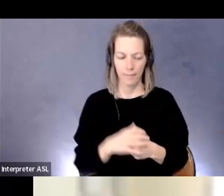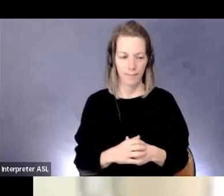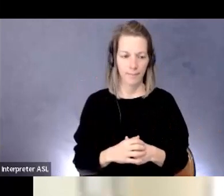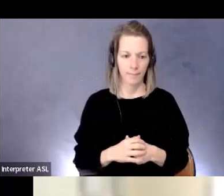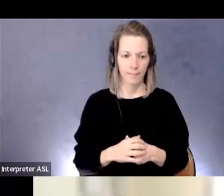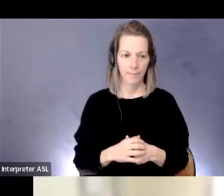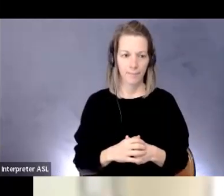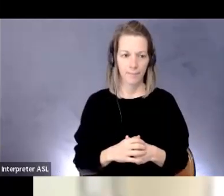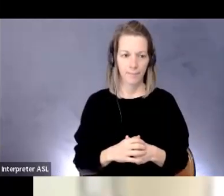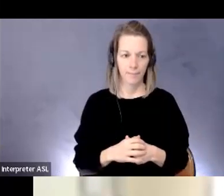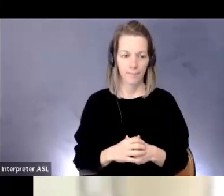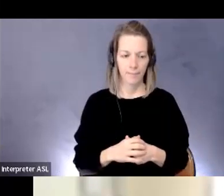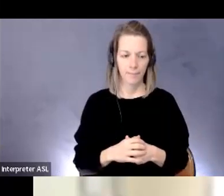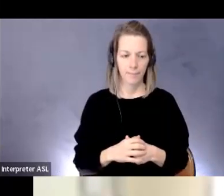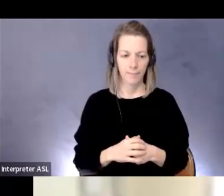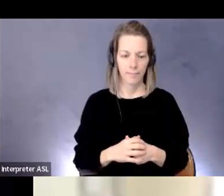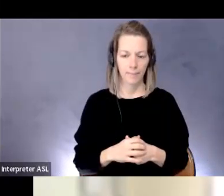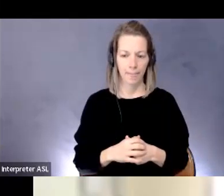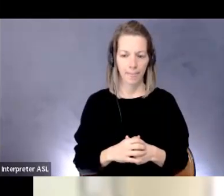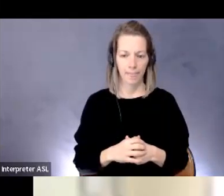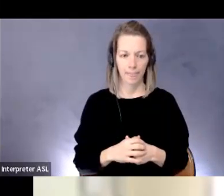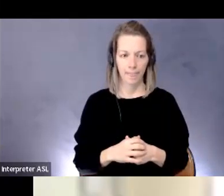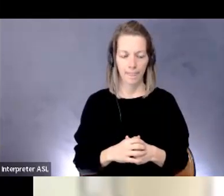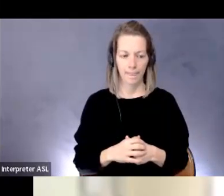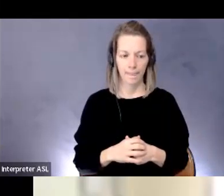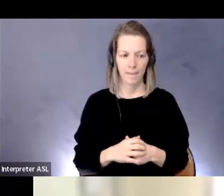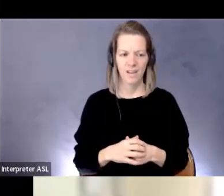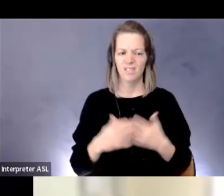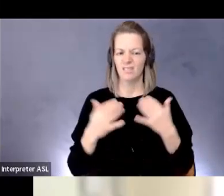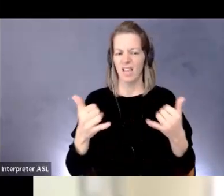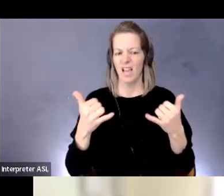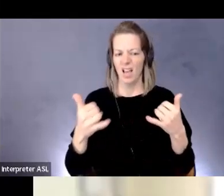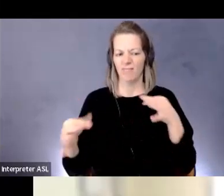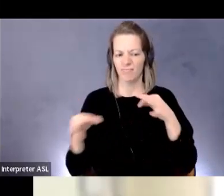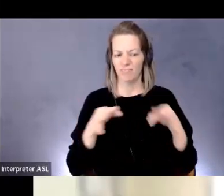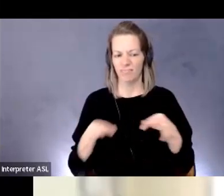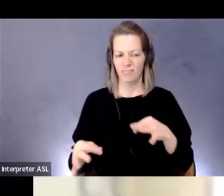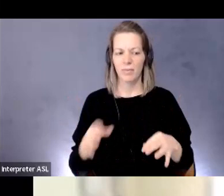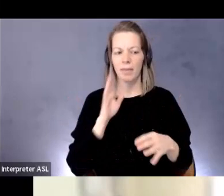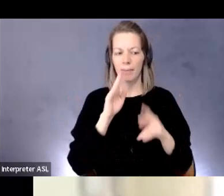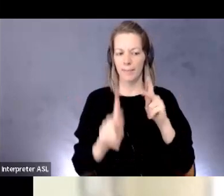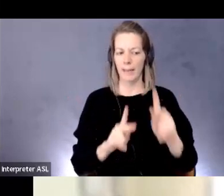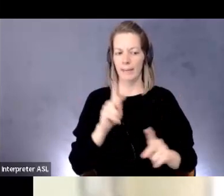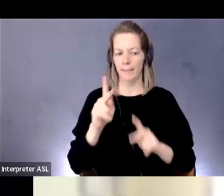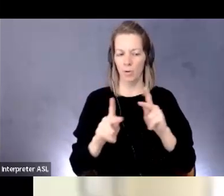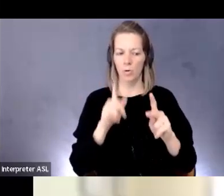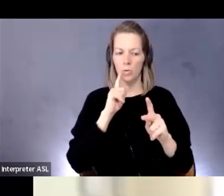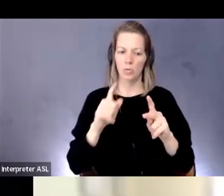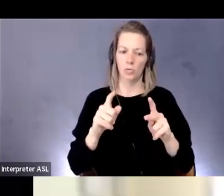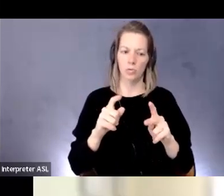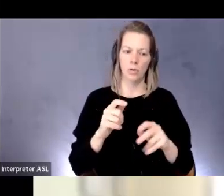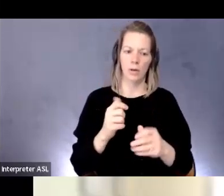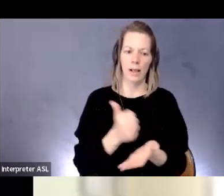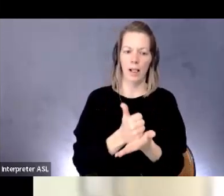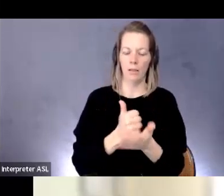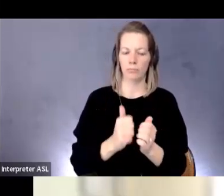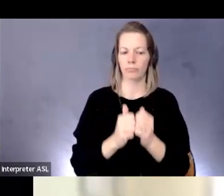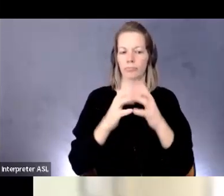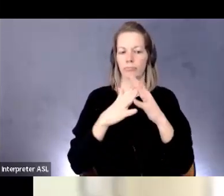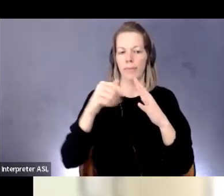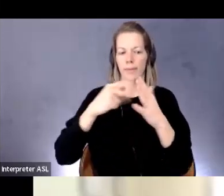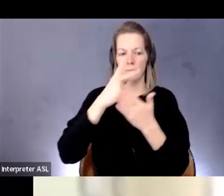Before I turn it over to Ren, I will take just a minute to introduce the people who made this project a reality over the past